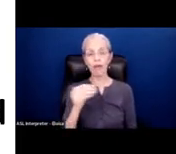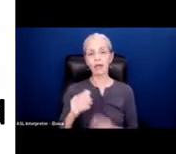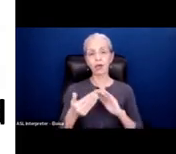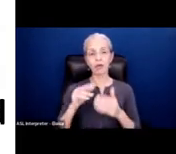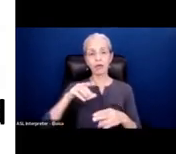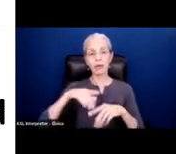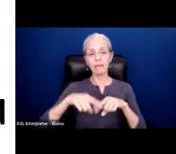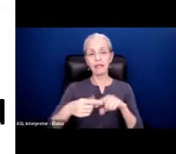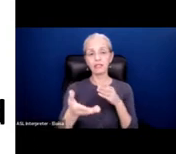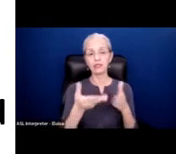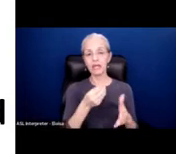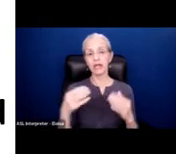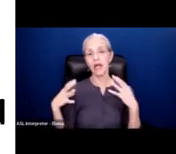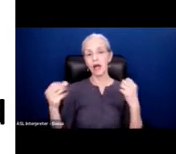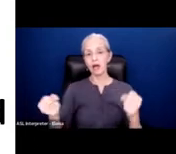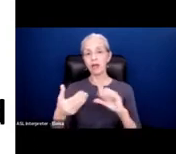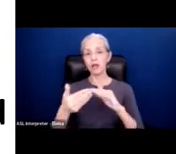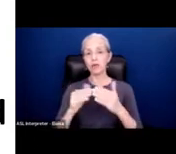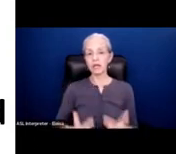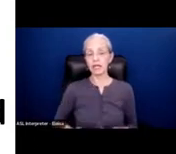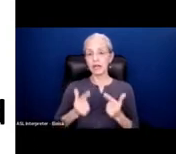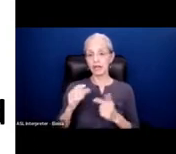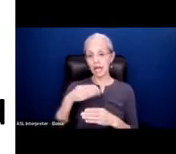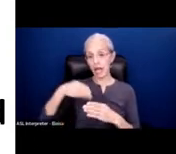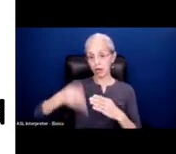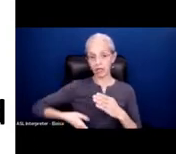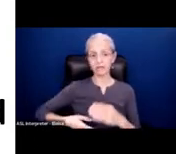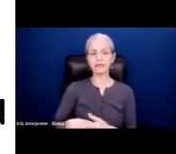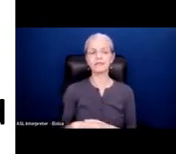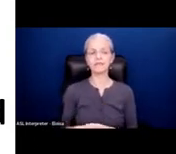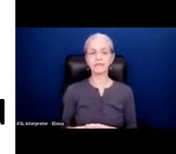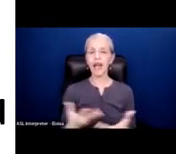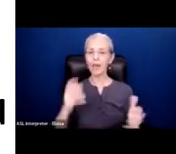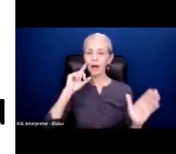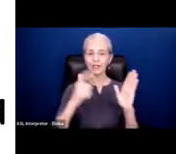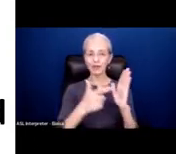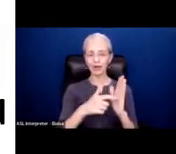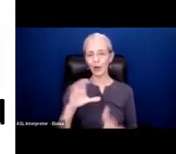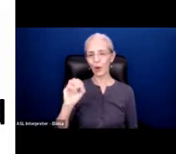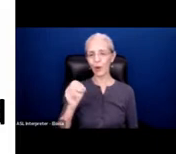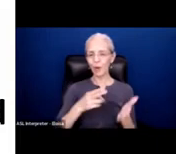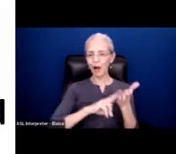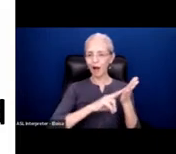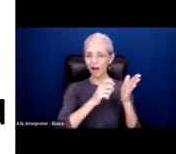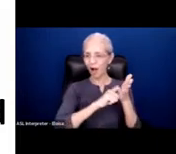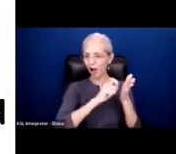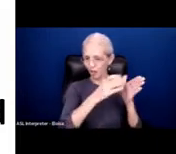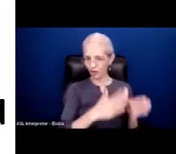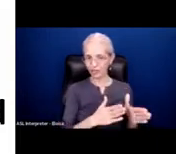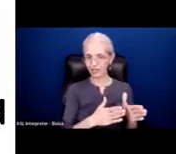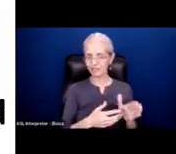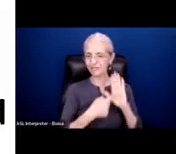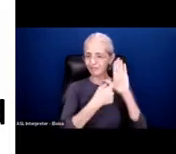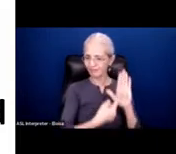and Community Living Outcomes." I'd like to acknowledge my co-authors who are listed on this slide. And I'd also like